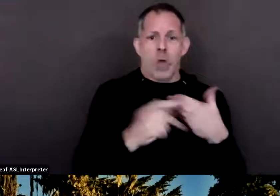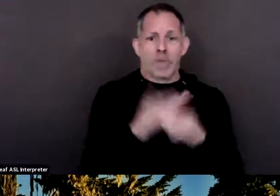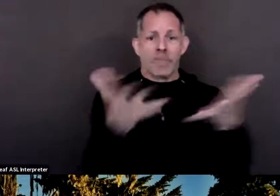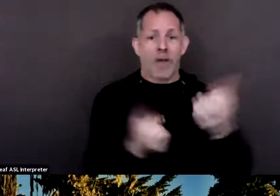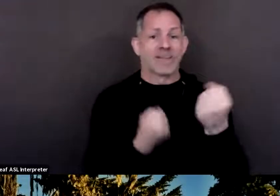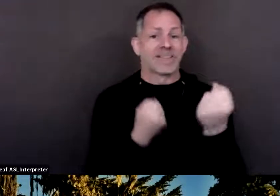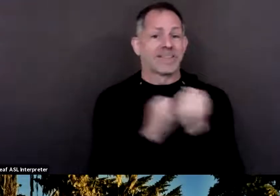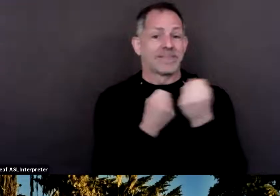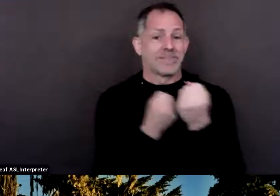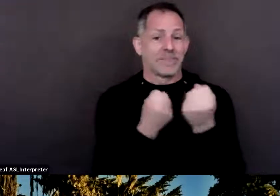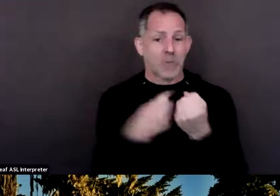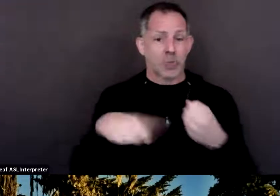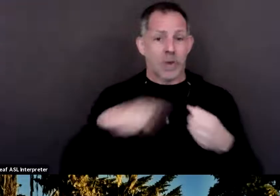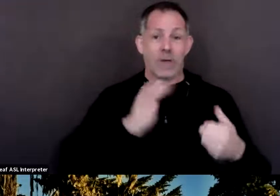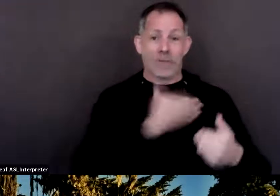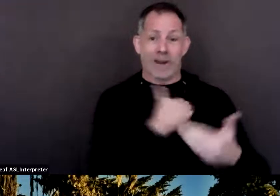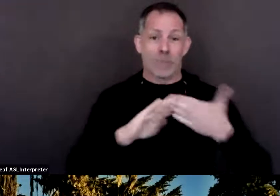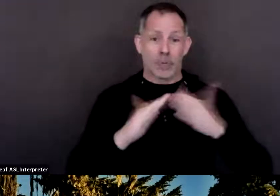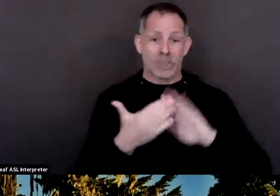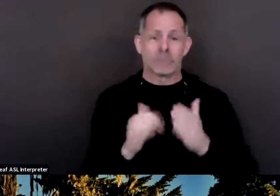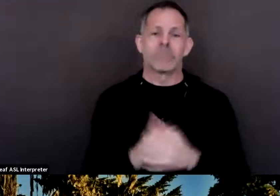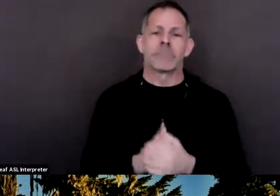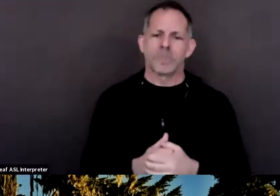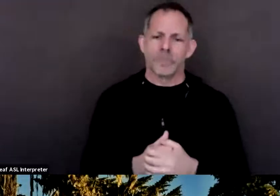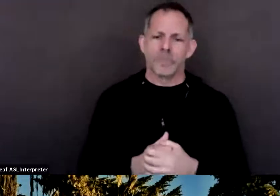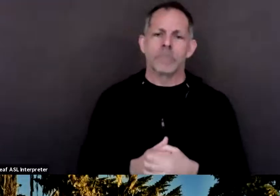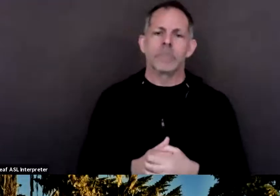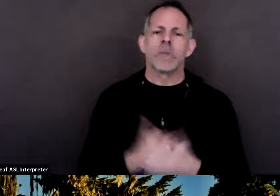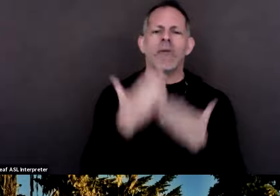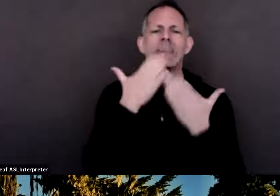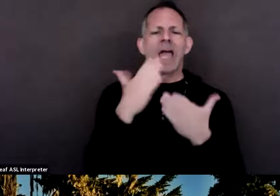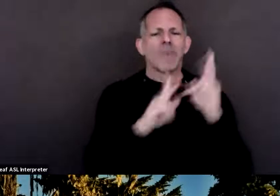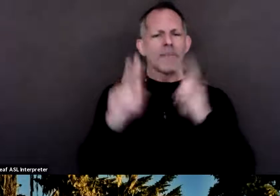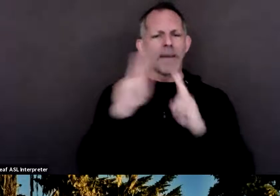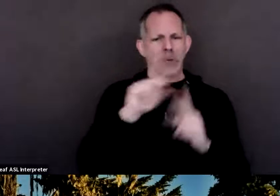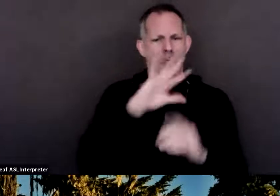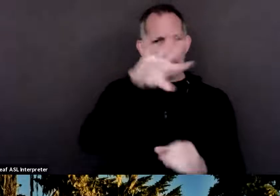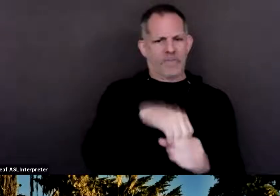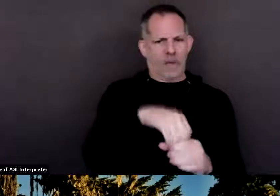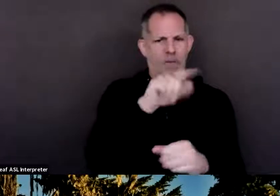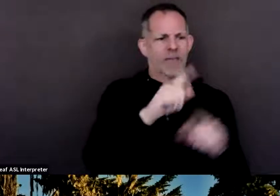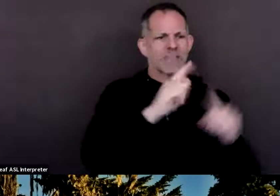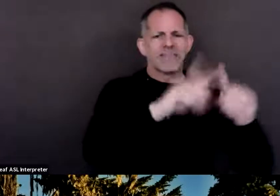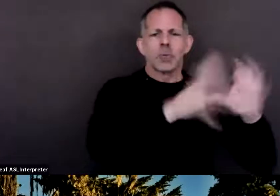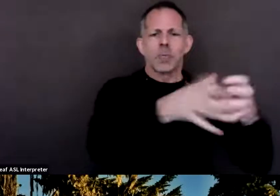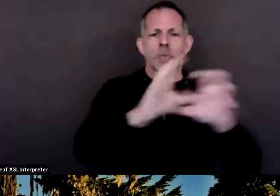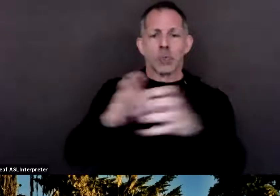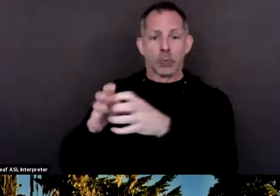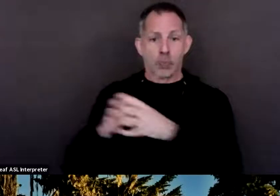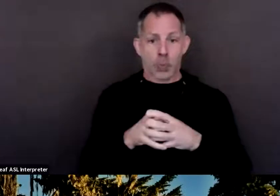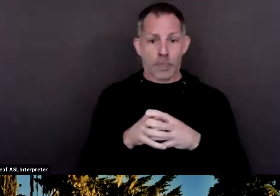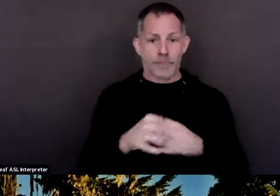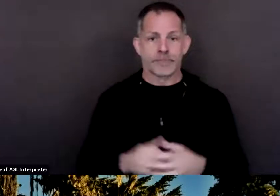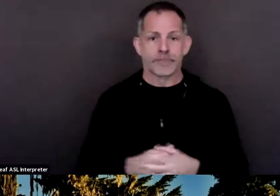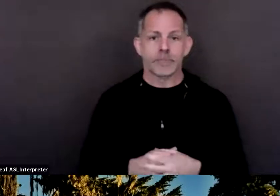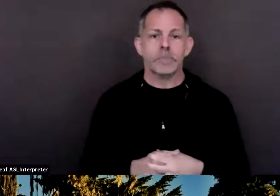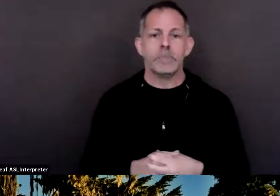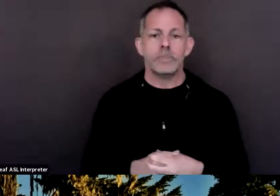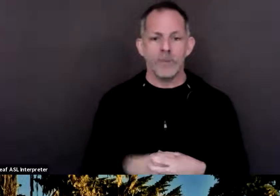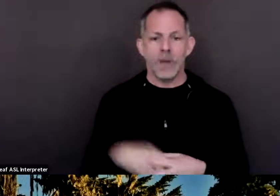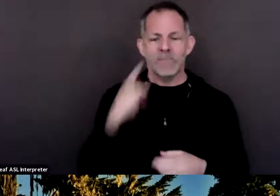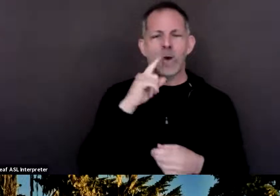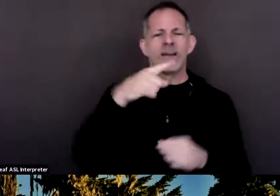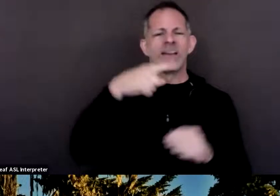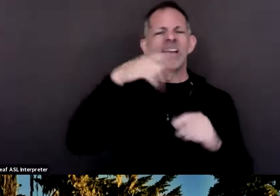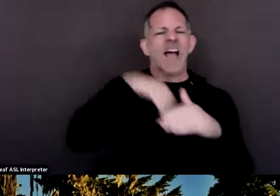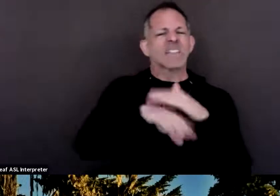to our delegation. So in order to access the emergency rental assistance, residents should call 211,